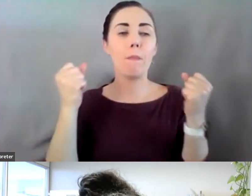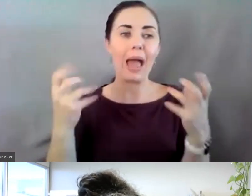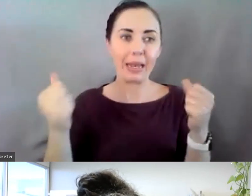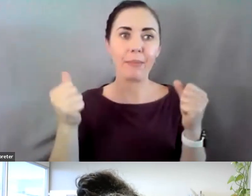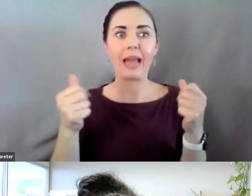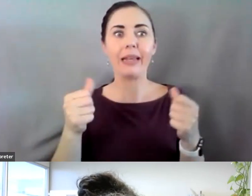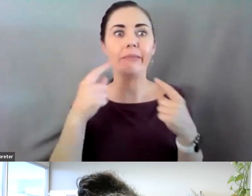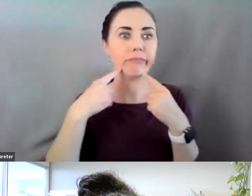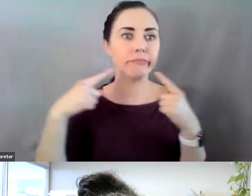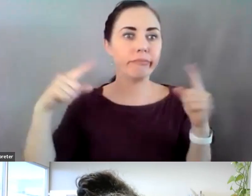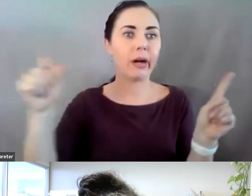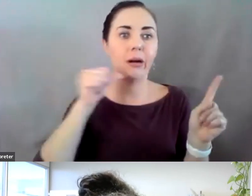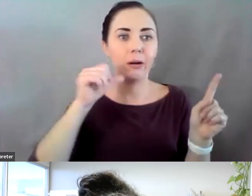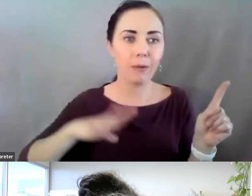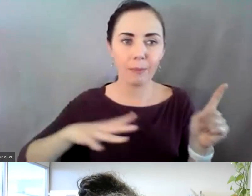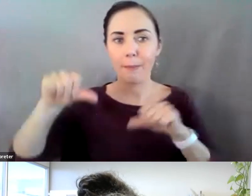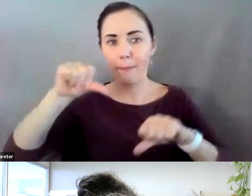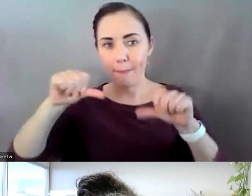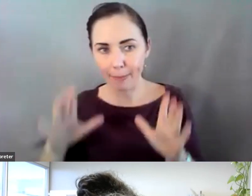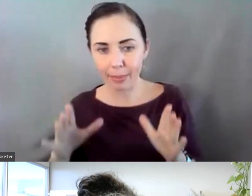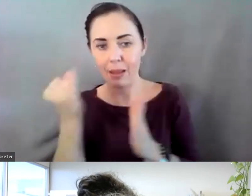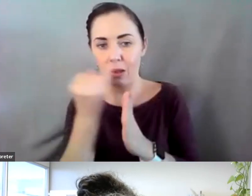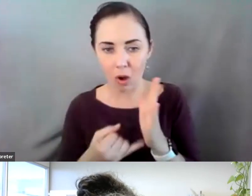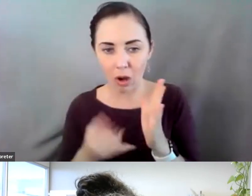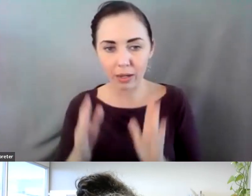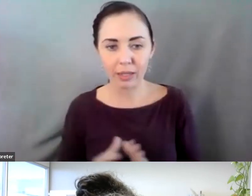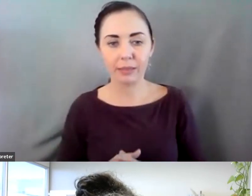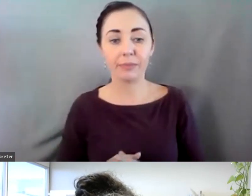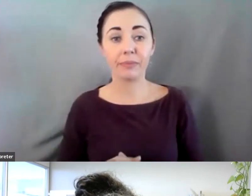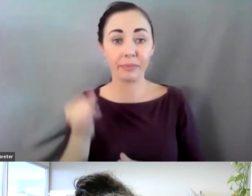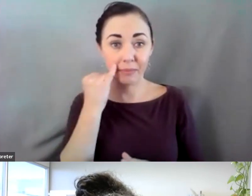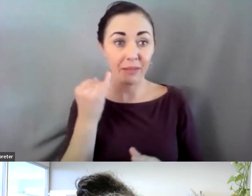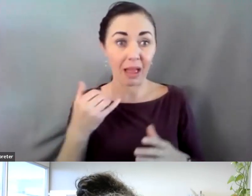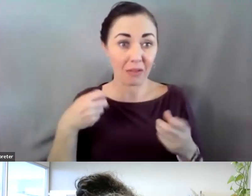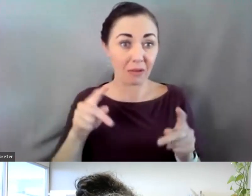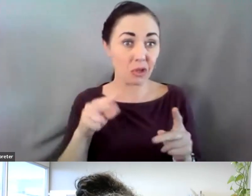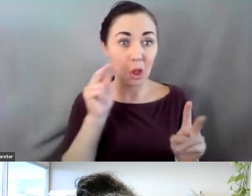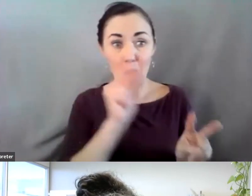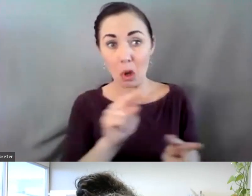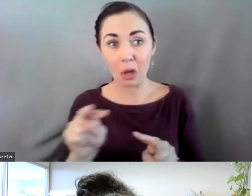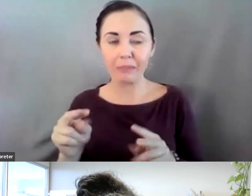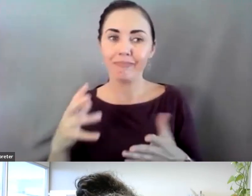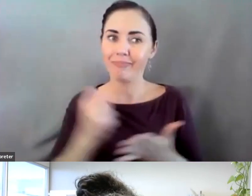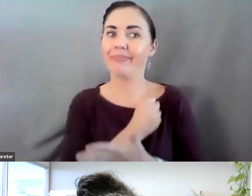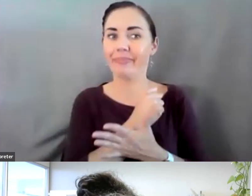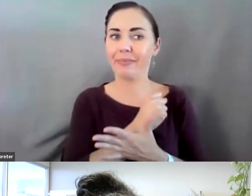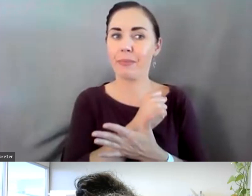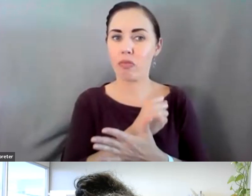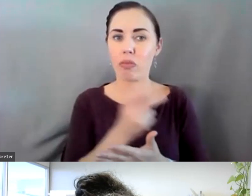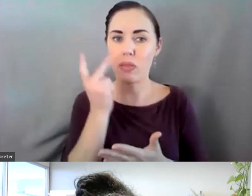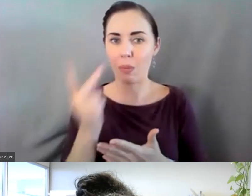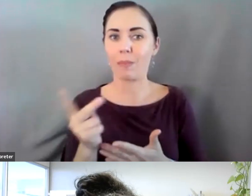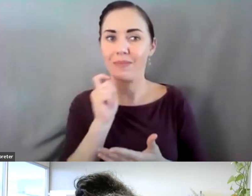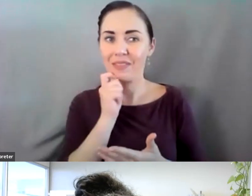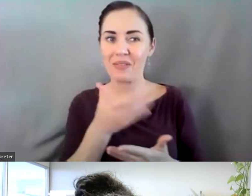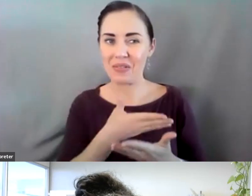accomplished women scientists and artists. And so if you have a chance to go take a look at it, that would be a great opportunity to see some of the really